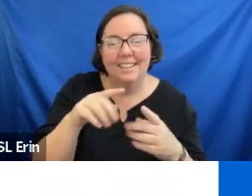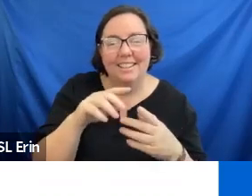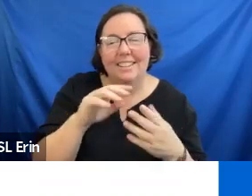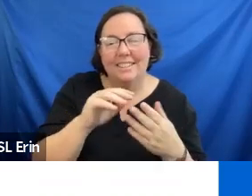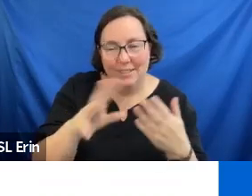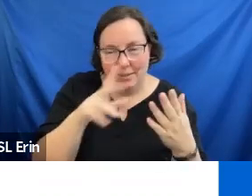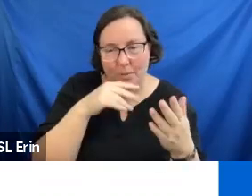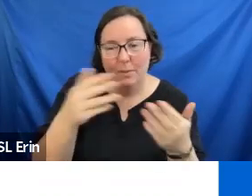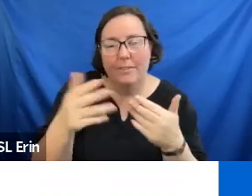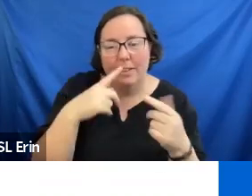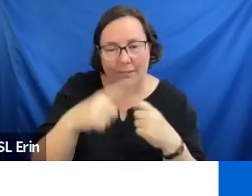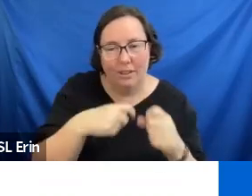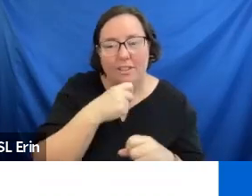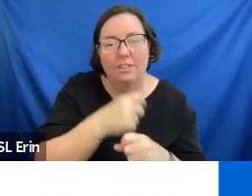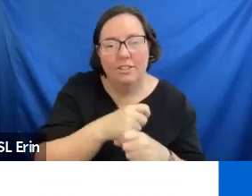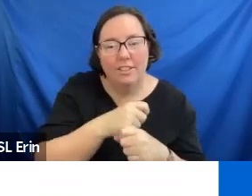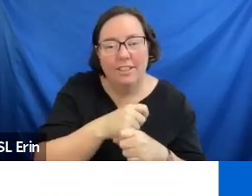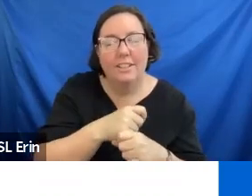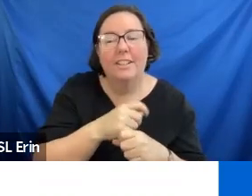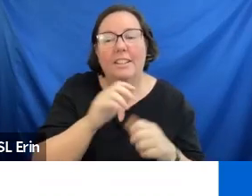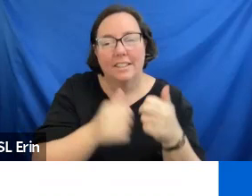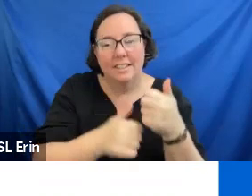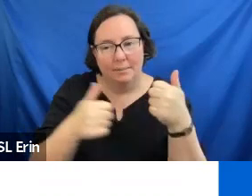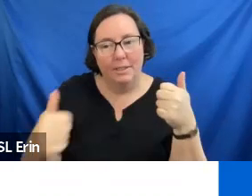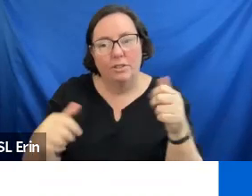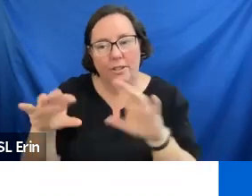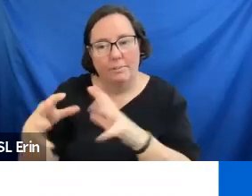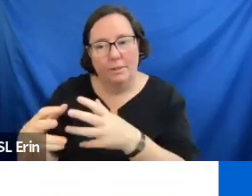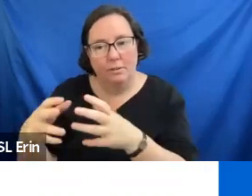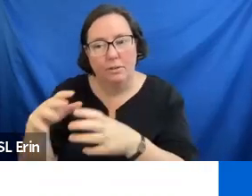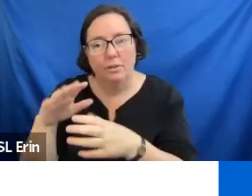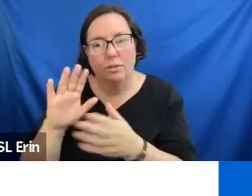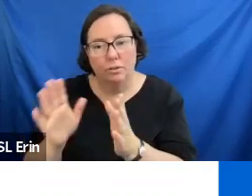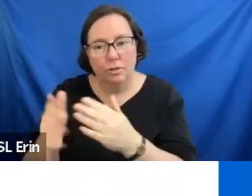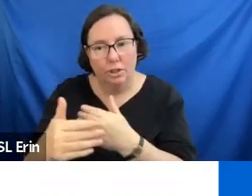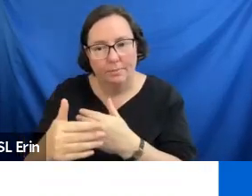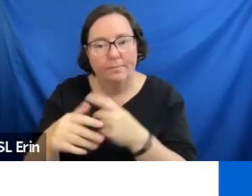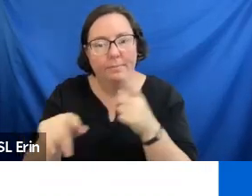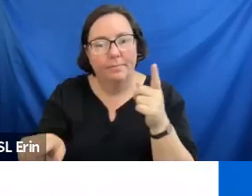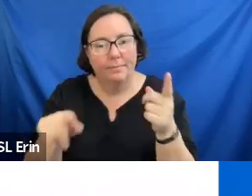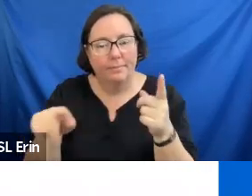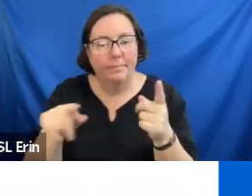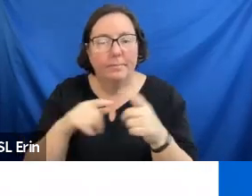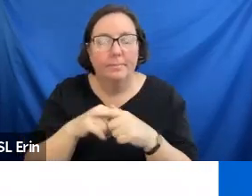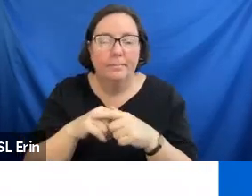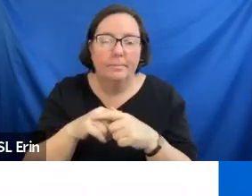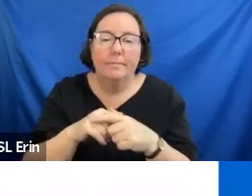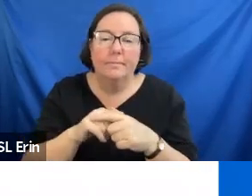invited for this year are in a substantially separate classroom setting.